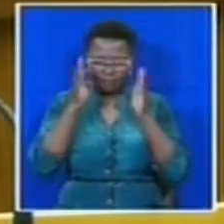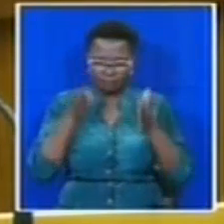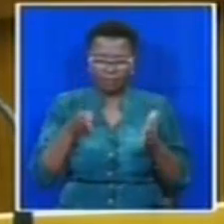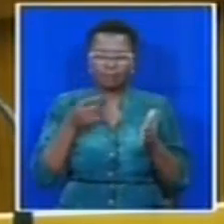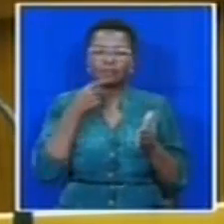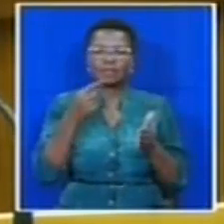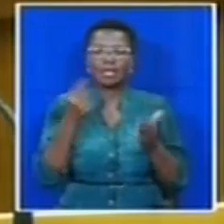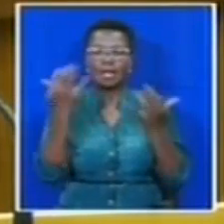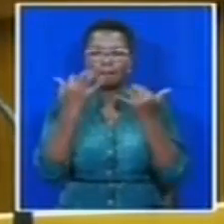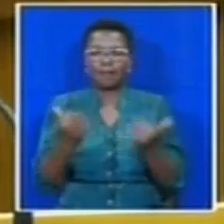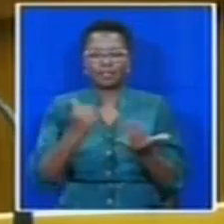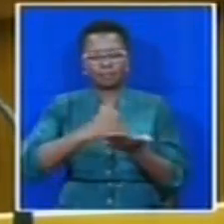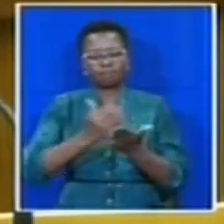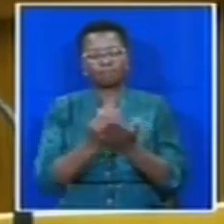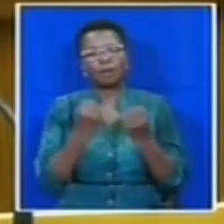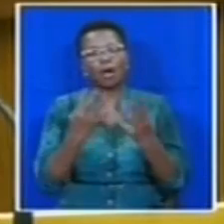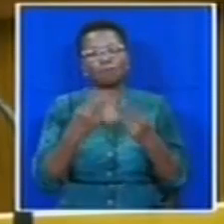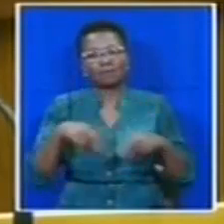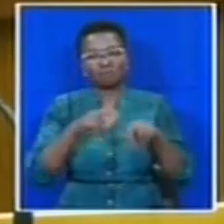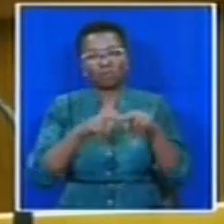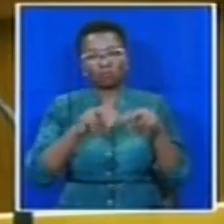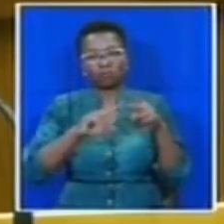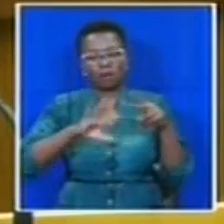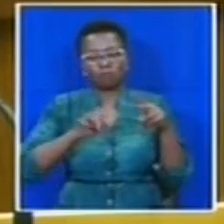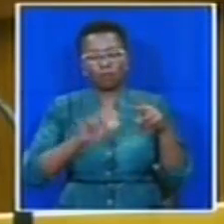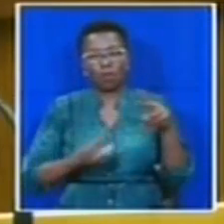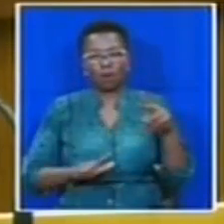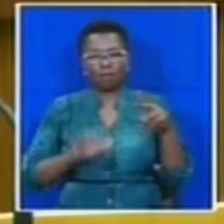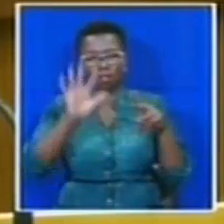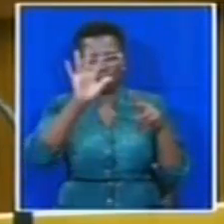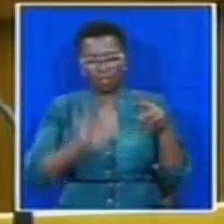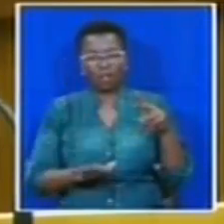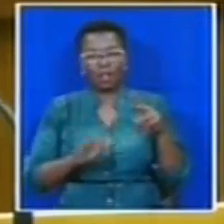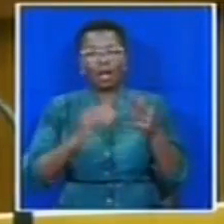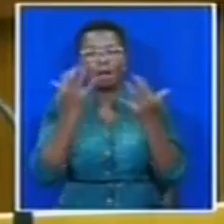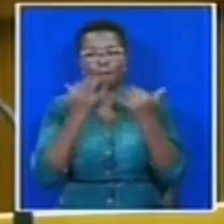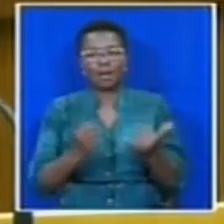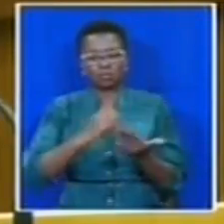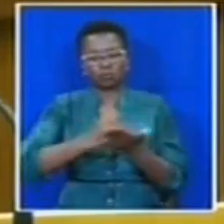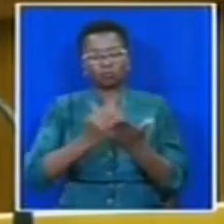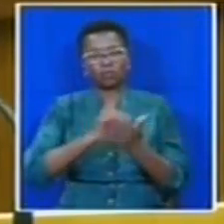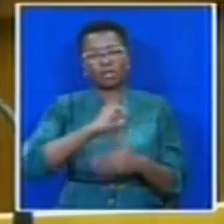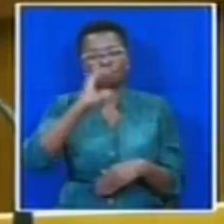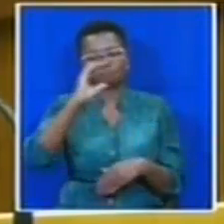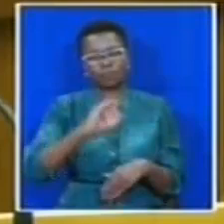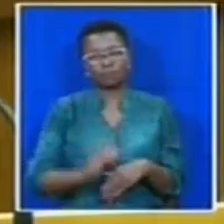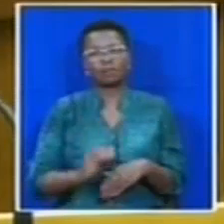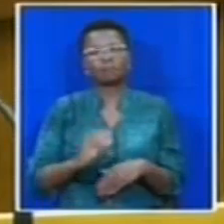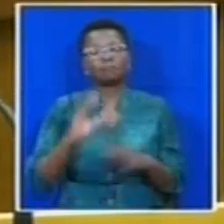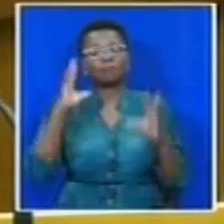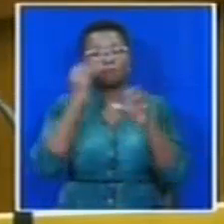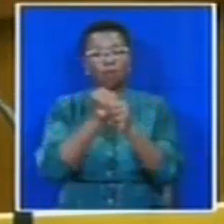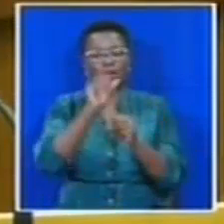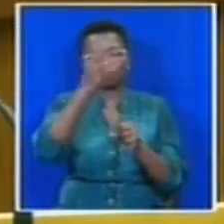division of revenue. The division of revenue within the main budget, taking into account the respective functions of the three spheres of